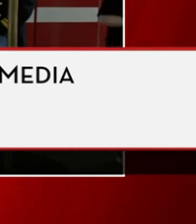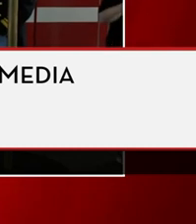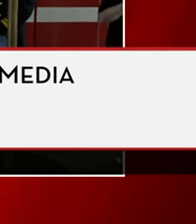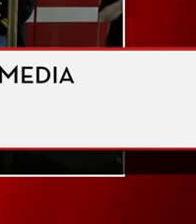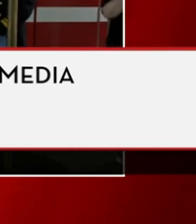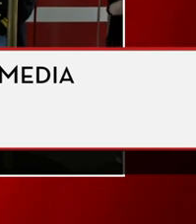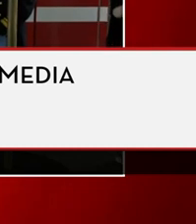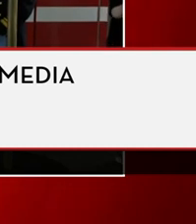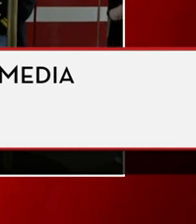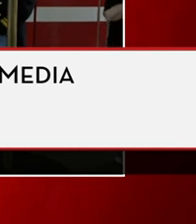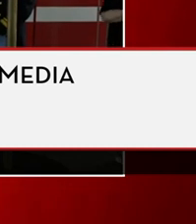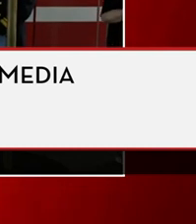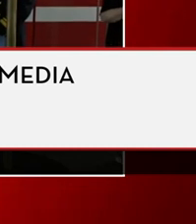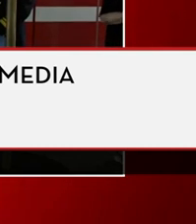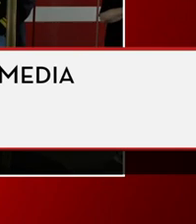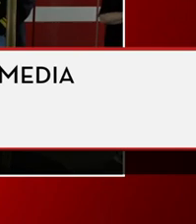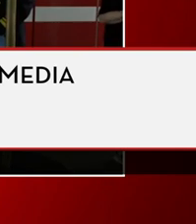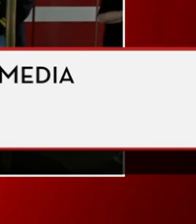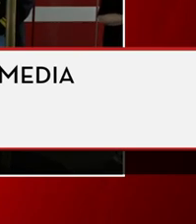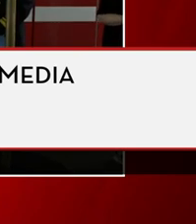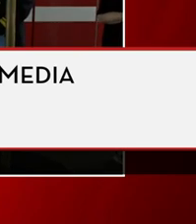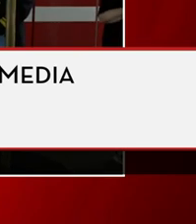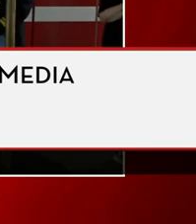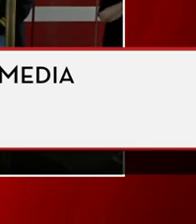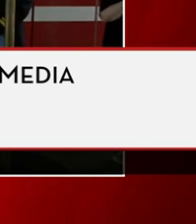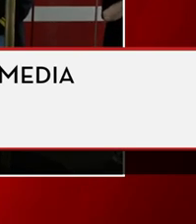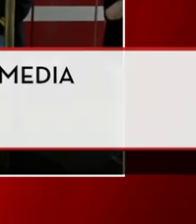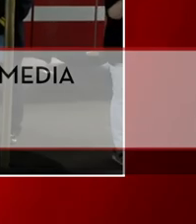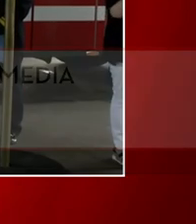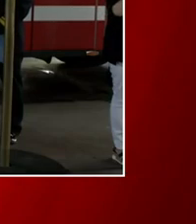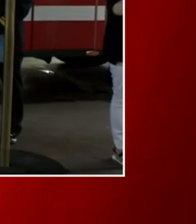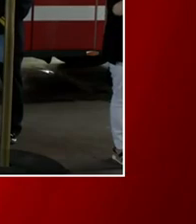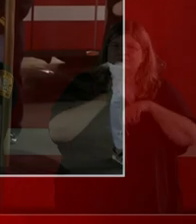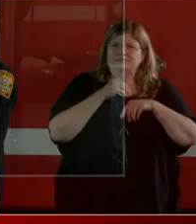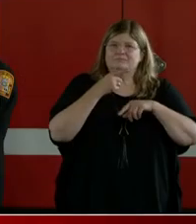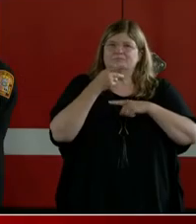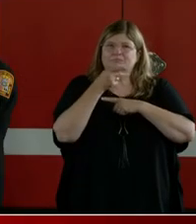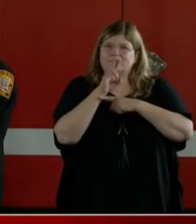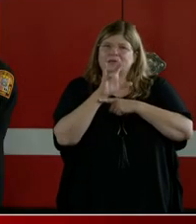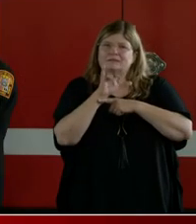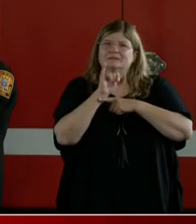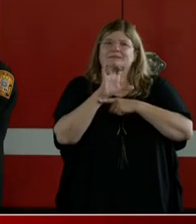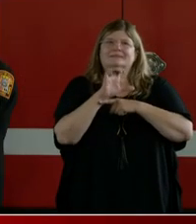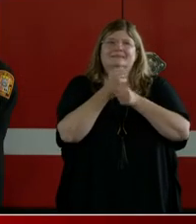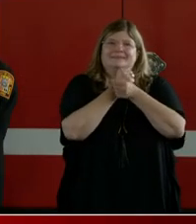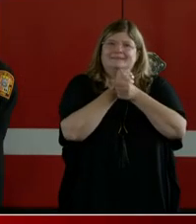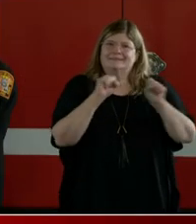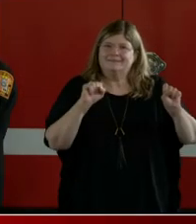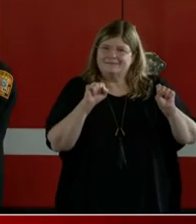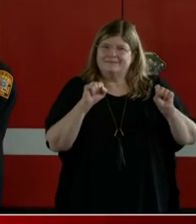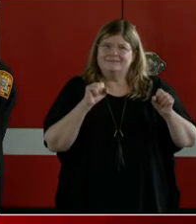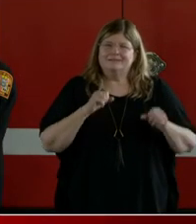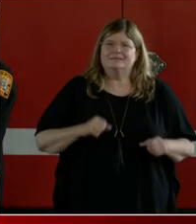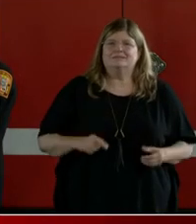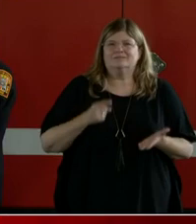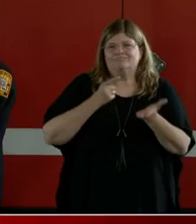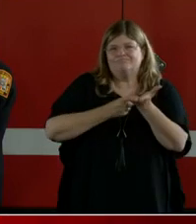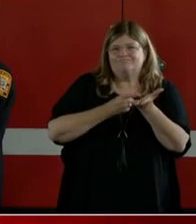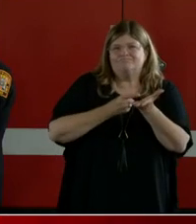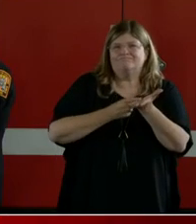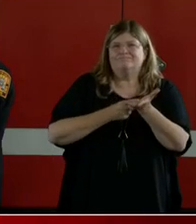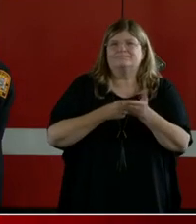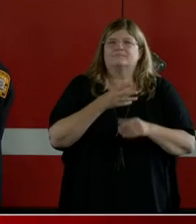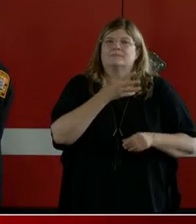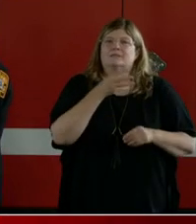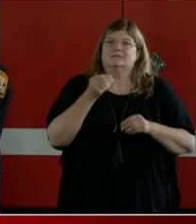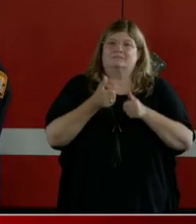today by interim deputy mayor for public safety and justice and our chief medical examiner, Roger